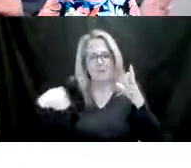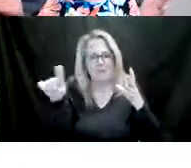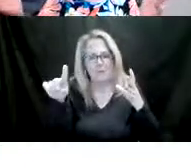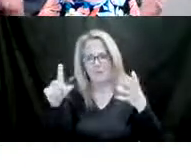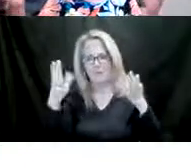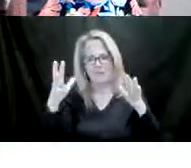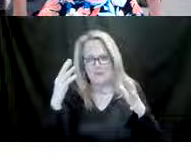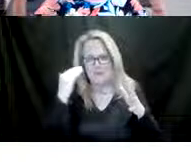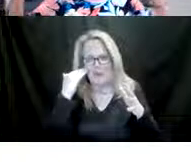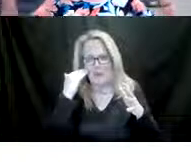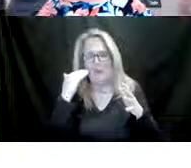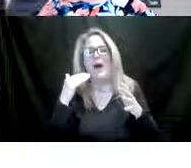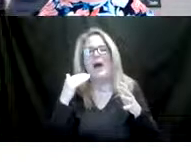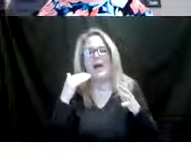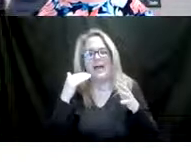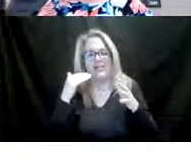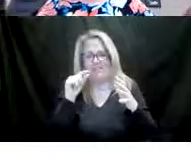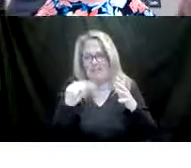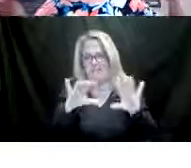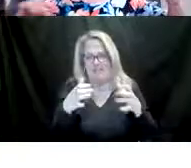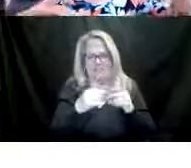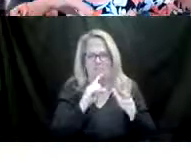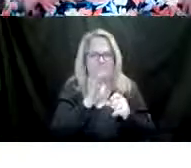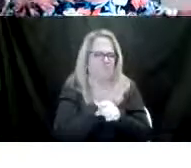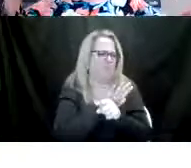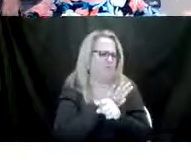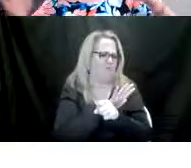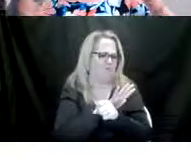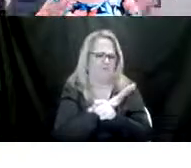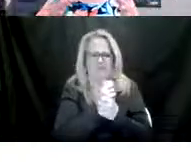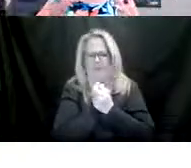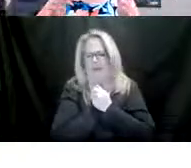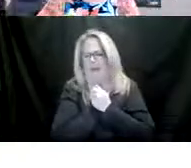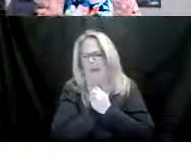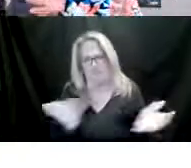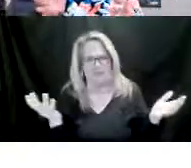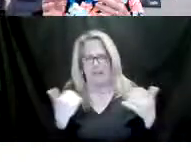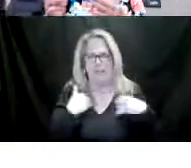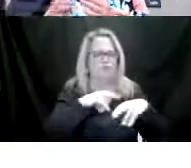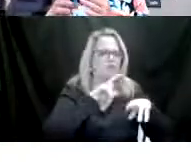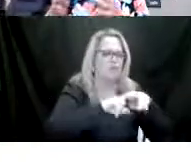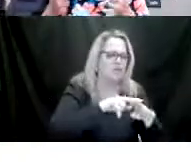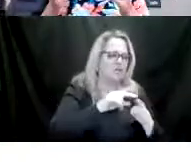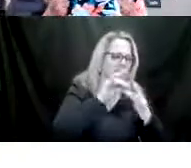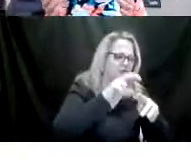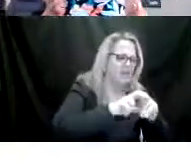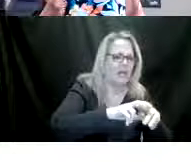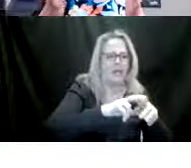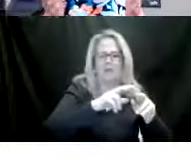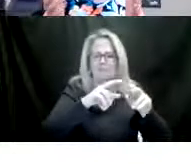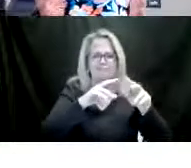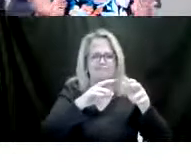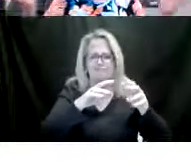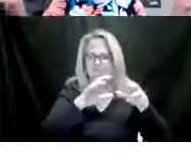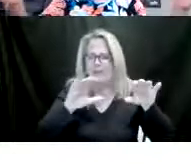classrooms know, was just loaded with stuff, chairs and all kinds of things. And so it was really, there